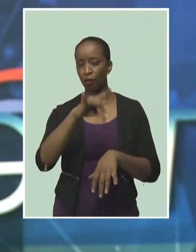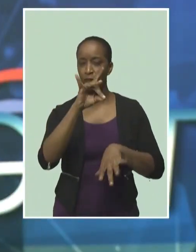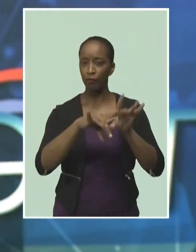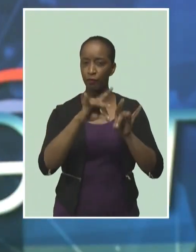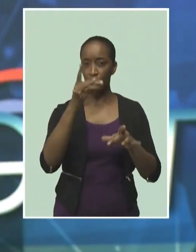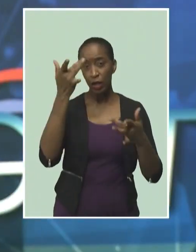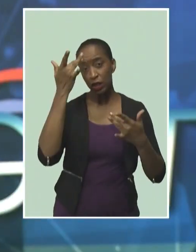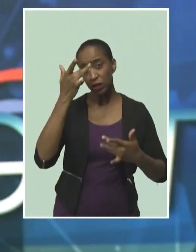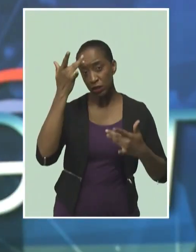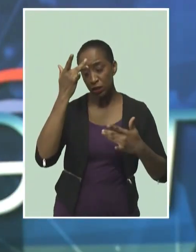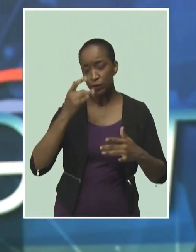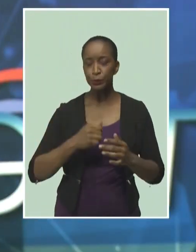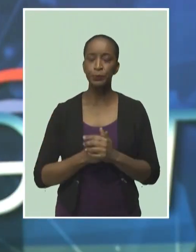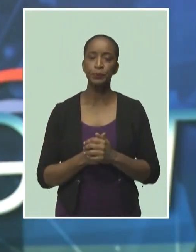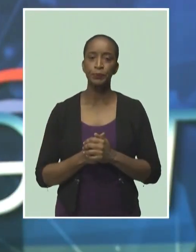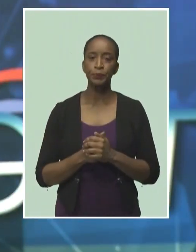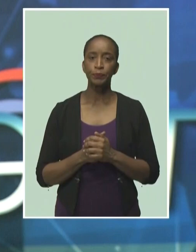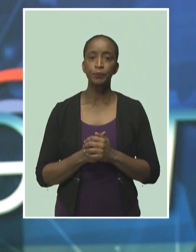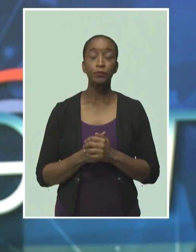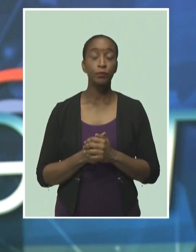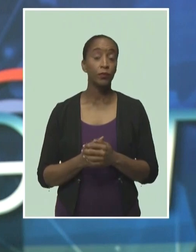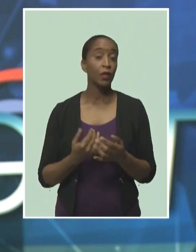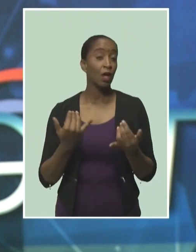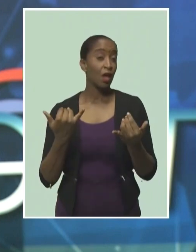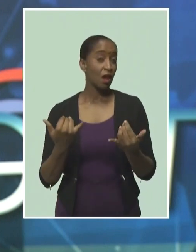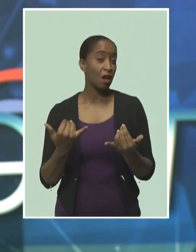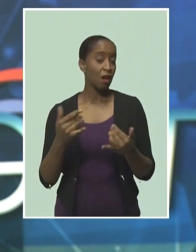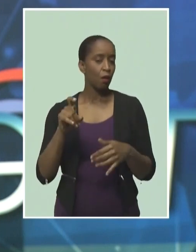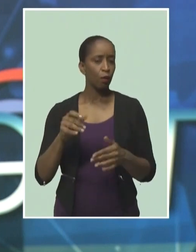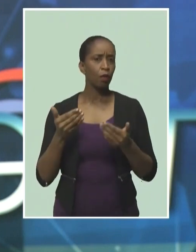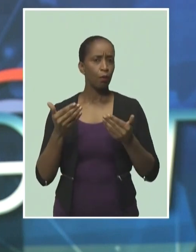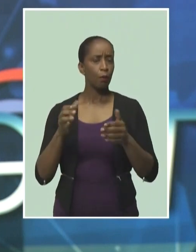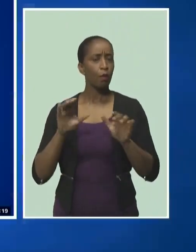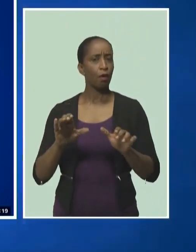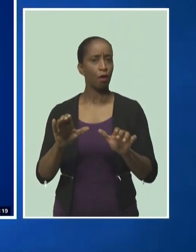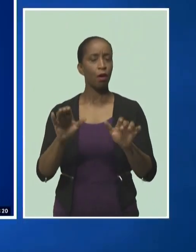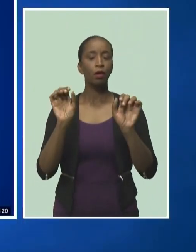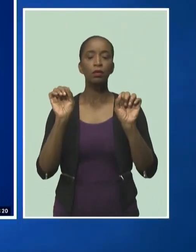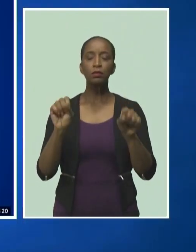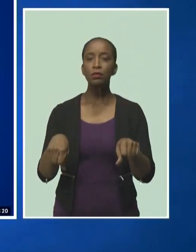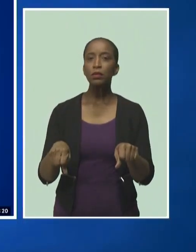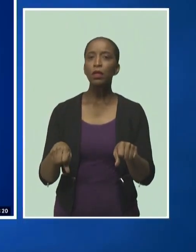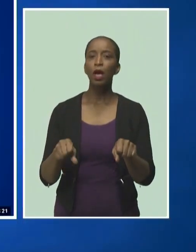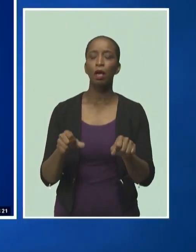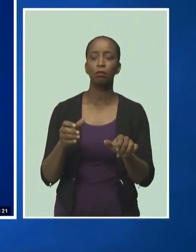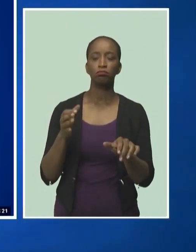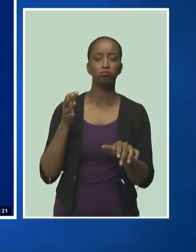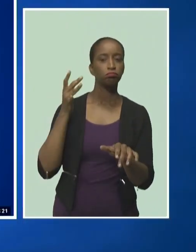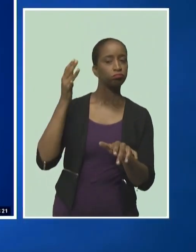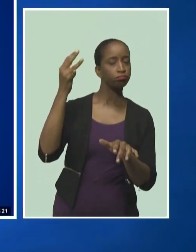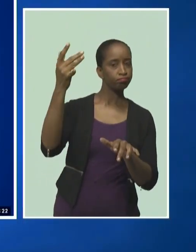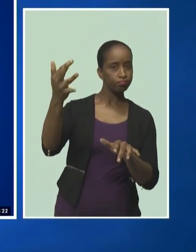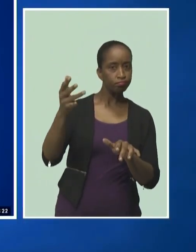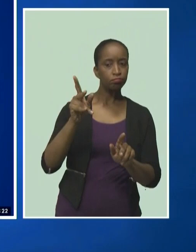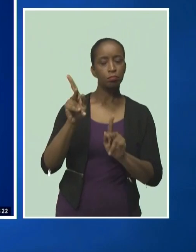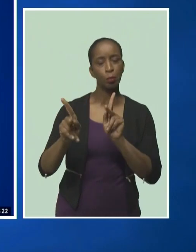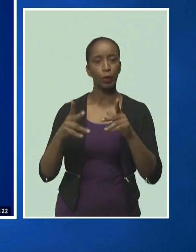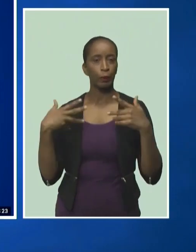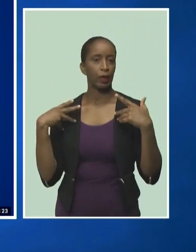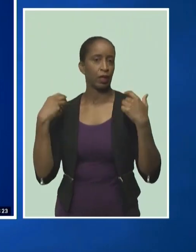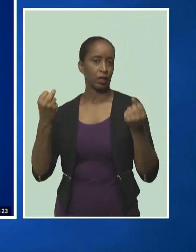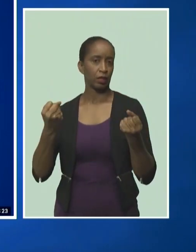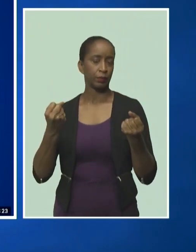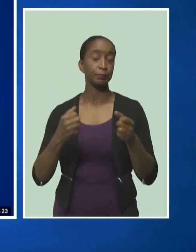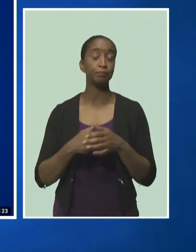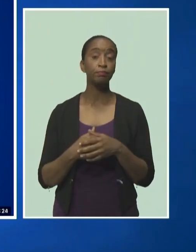for action is now to create a healthy future for all. We have to pay attention to the inequality in our world, with some